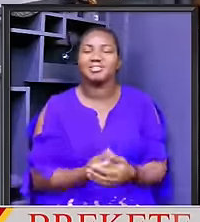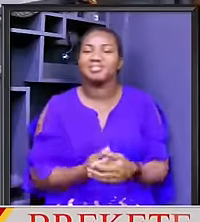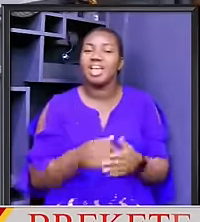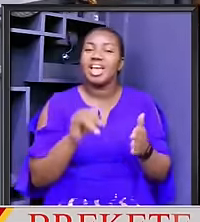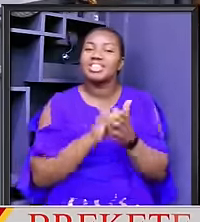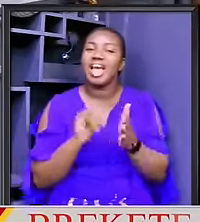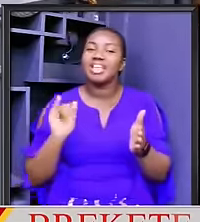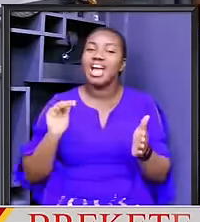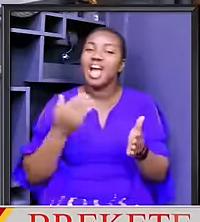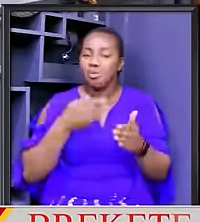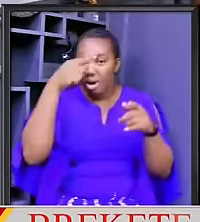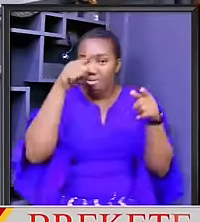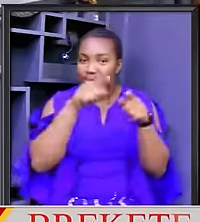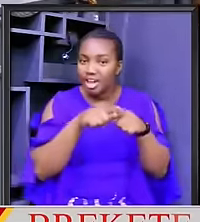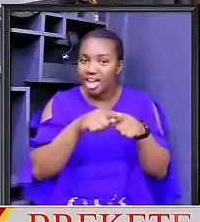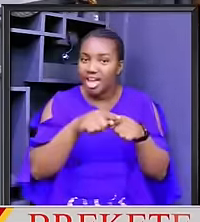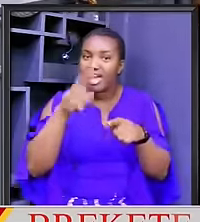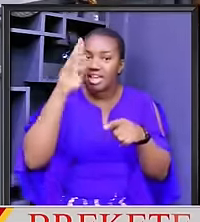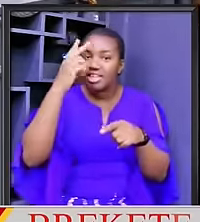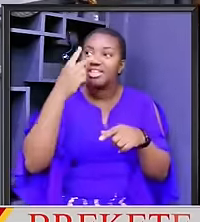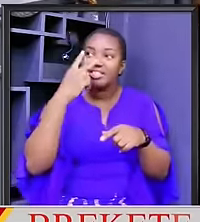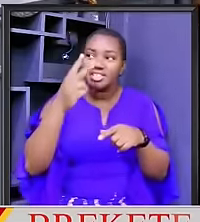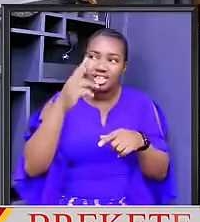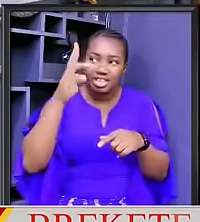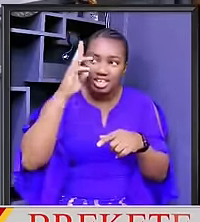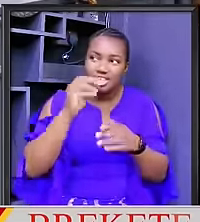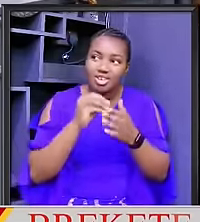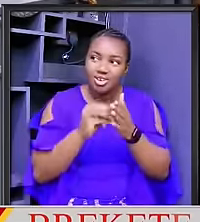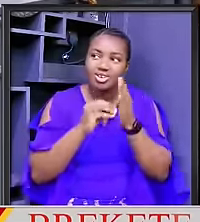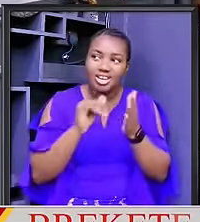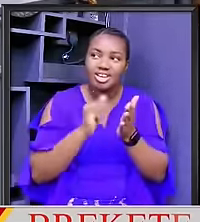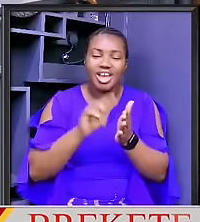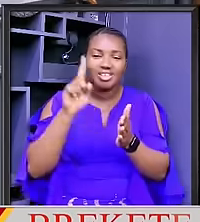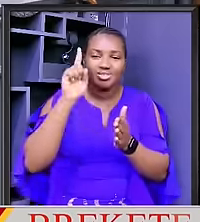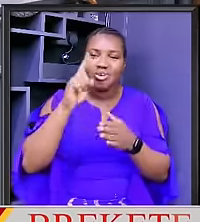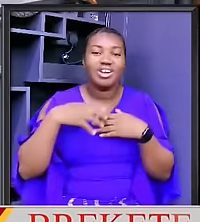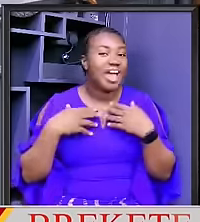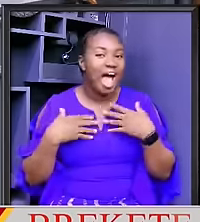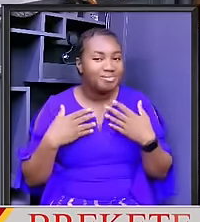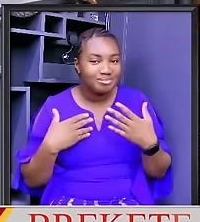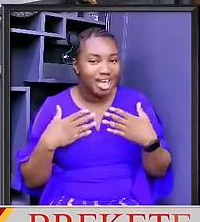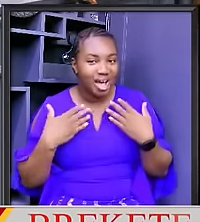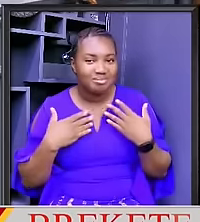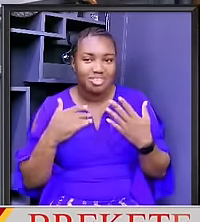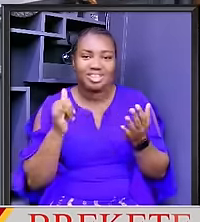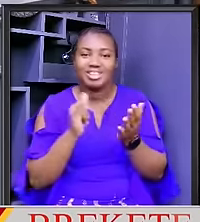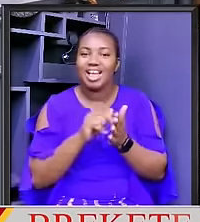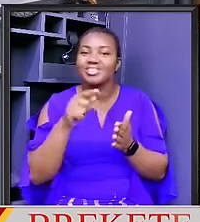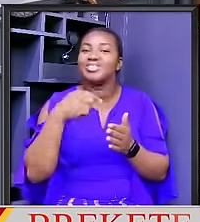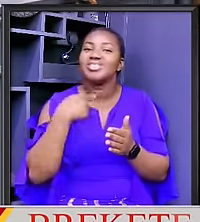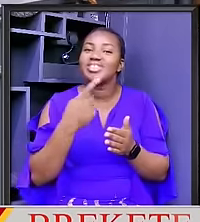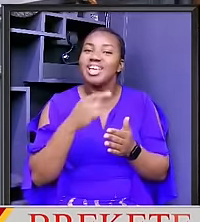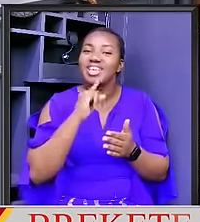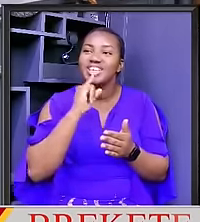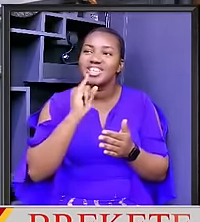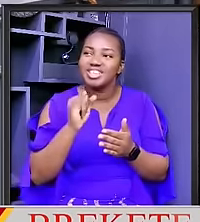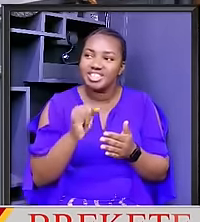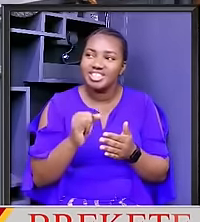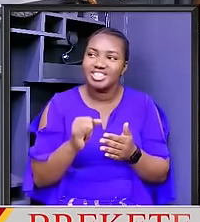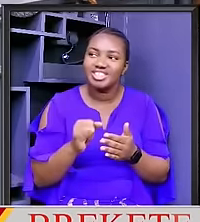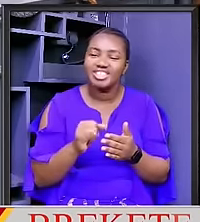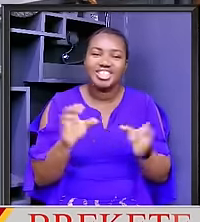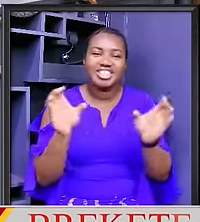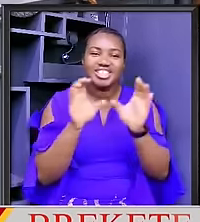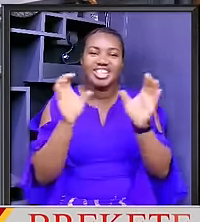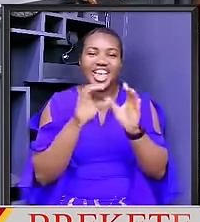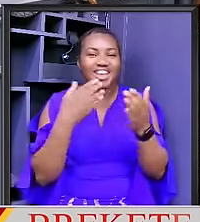that our brother is seeing on. That one they happy. Oh. They happy say you tell and send a recharge card money. He said this one is a